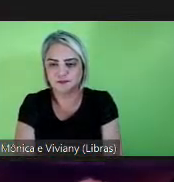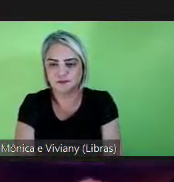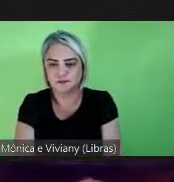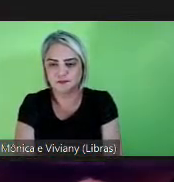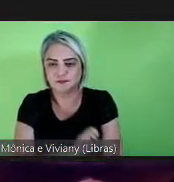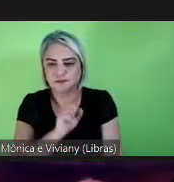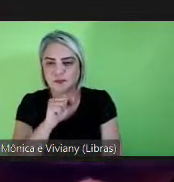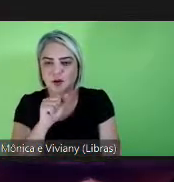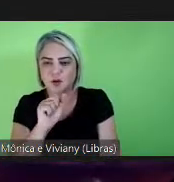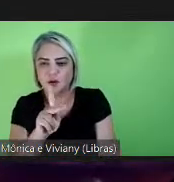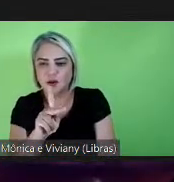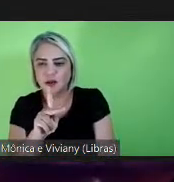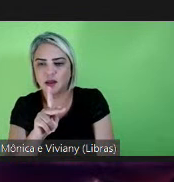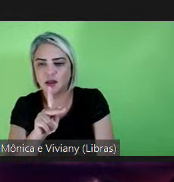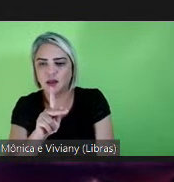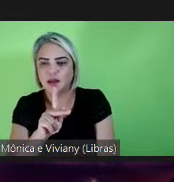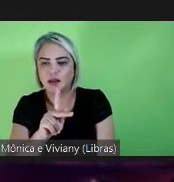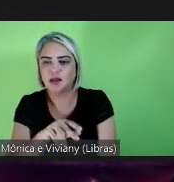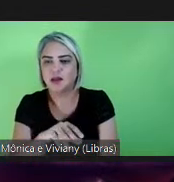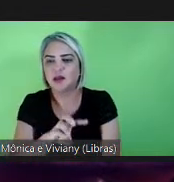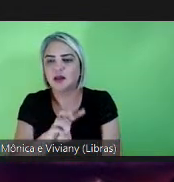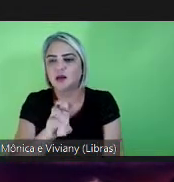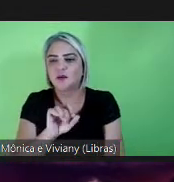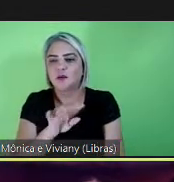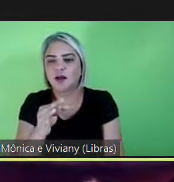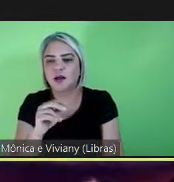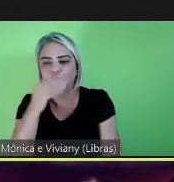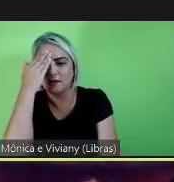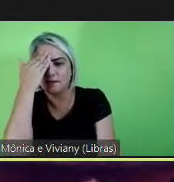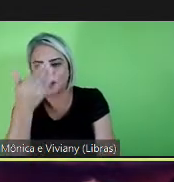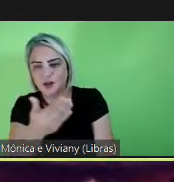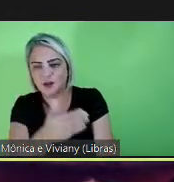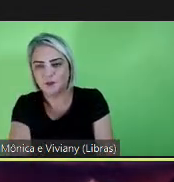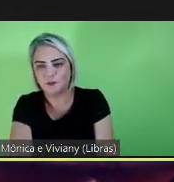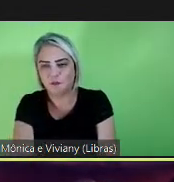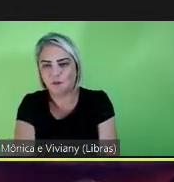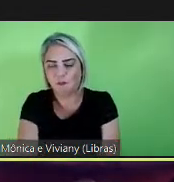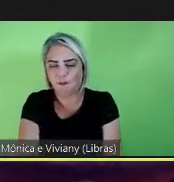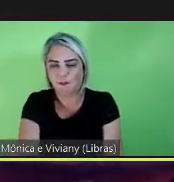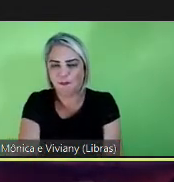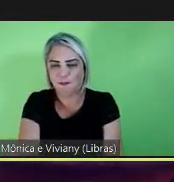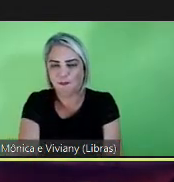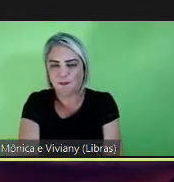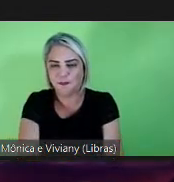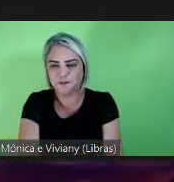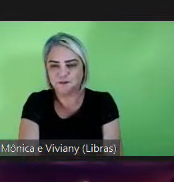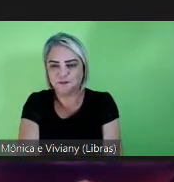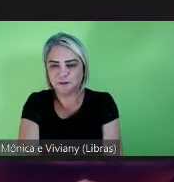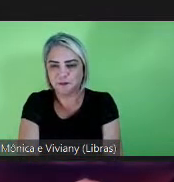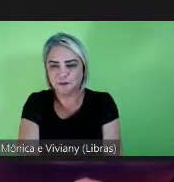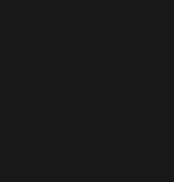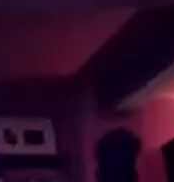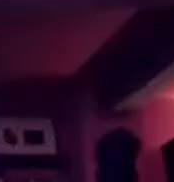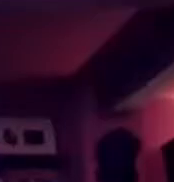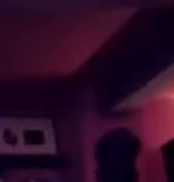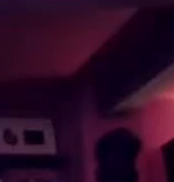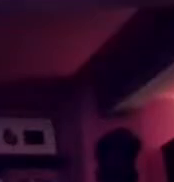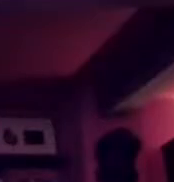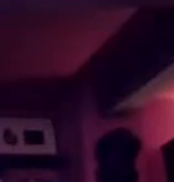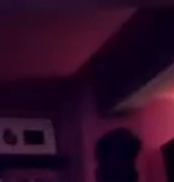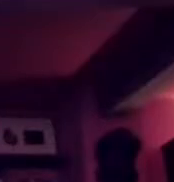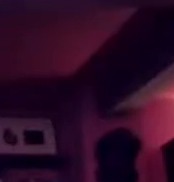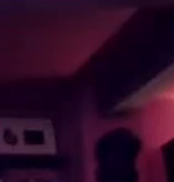Okay, Dr. West. Okay, Dr. West. I aimed at 10 Thank minutes. you very much. Okay, thank you.